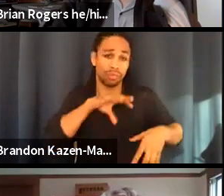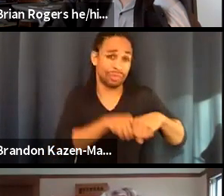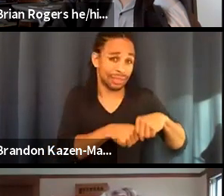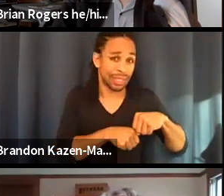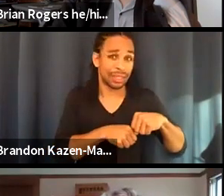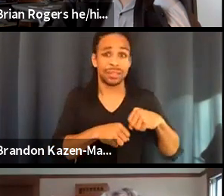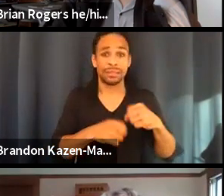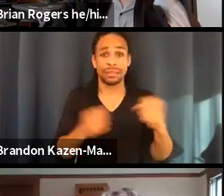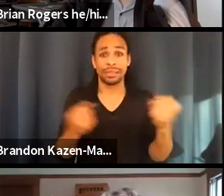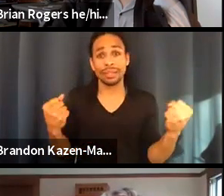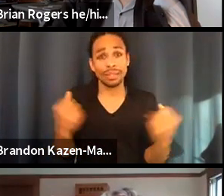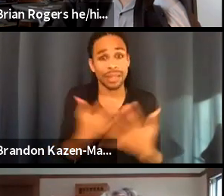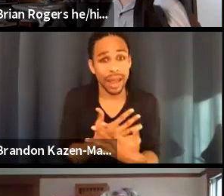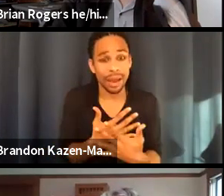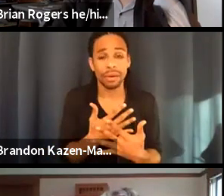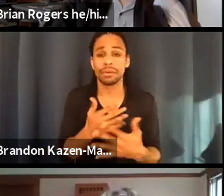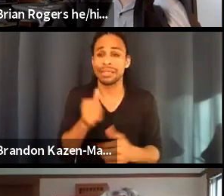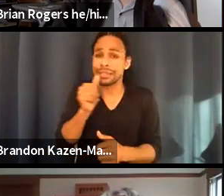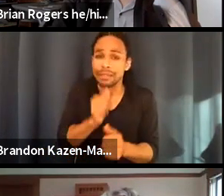everyone who has suffered loss.